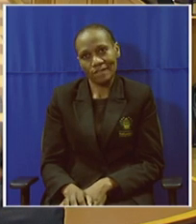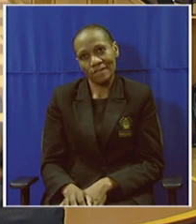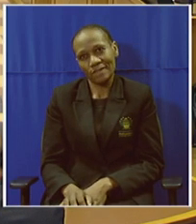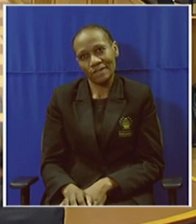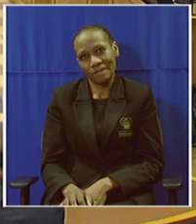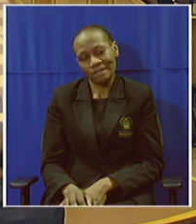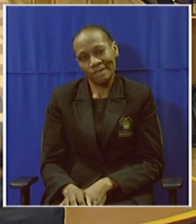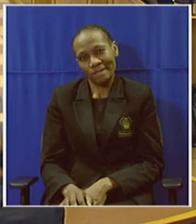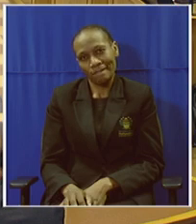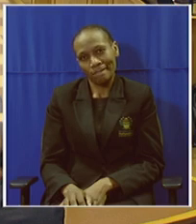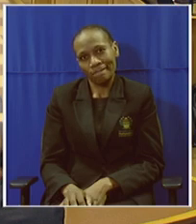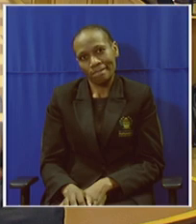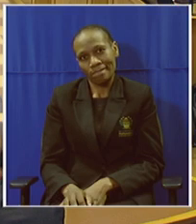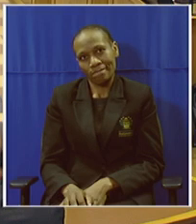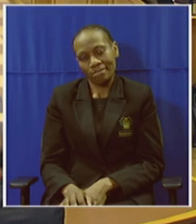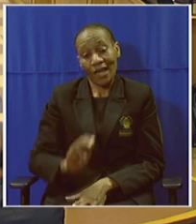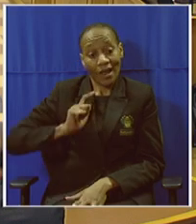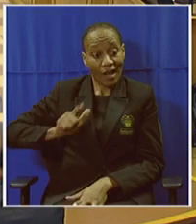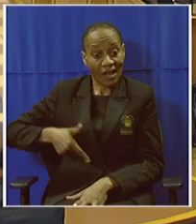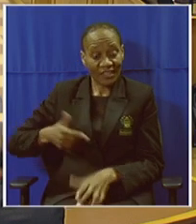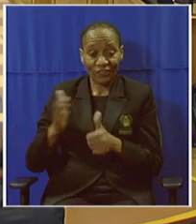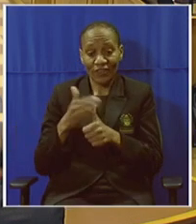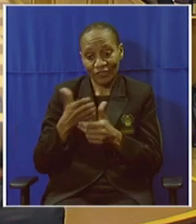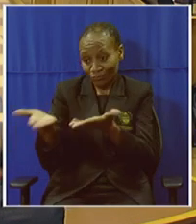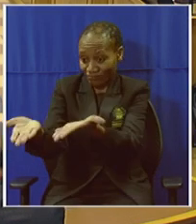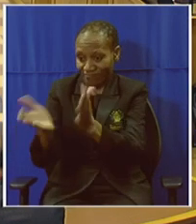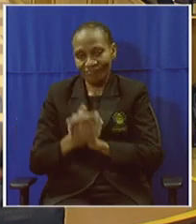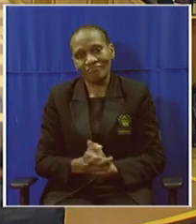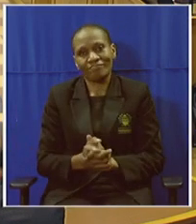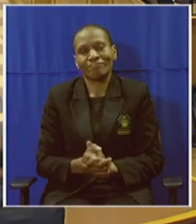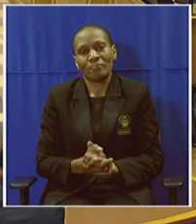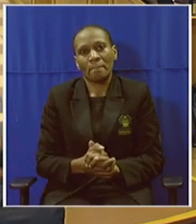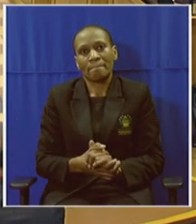Okay. Yeah, I'm not sure. Ladies first. Thank you.